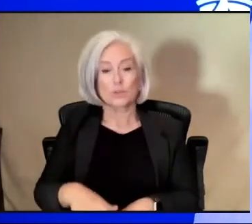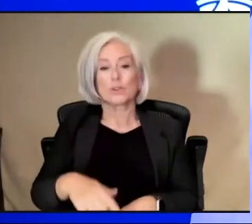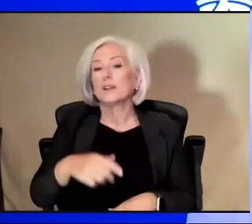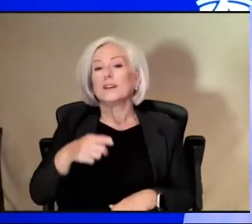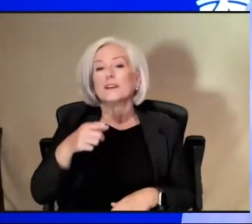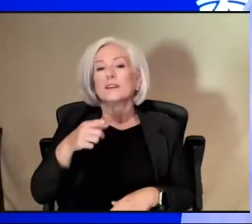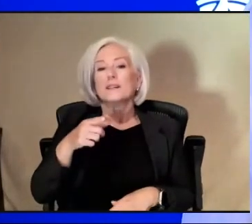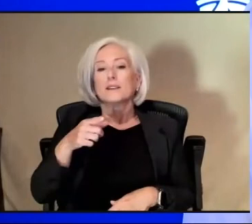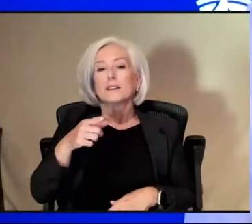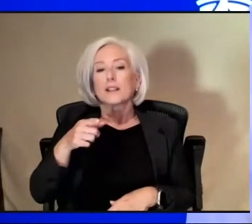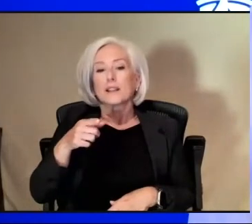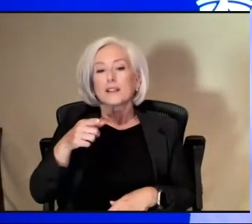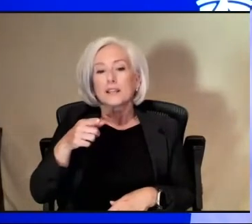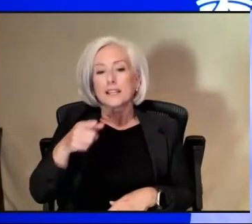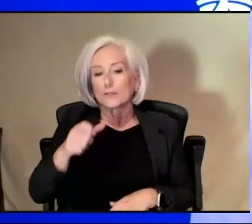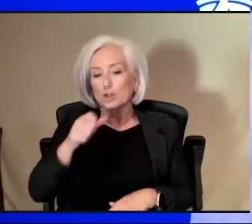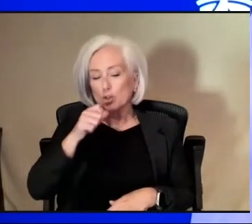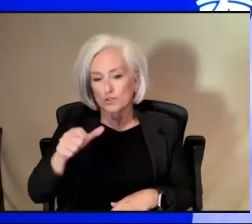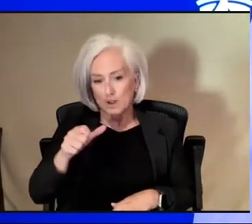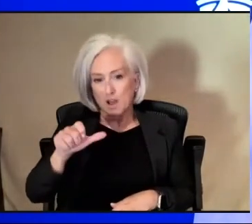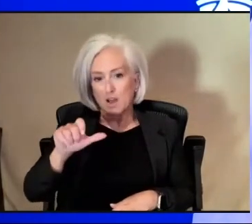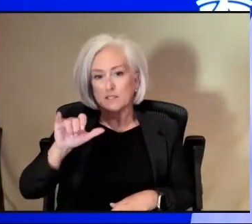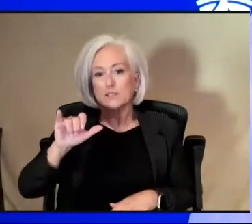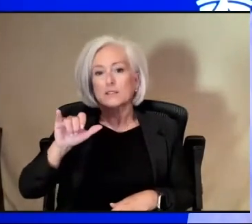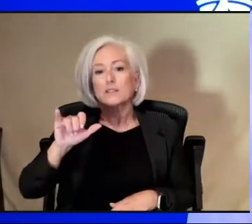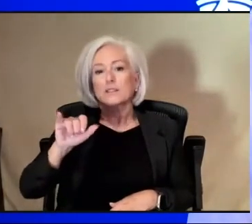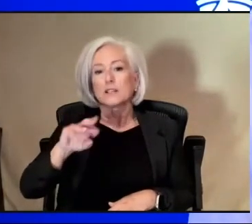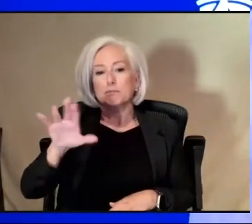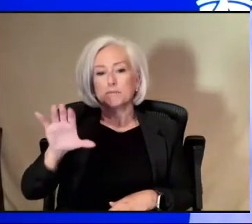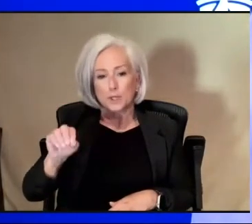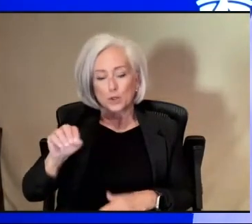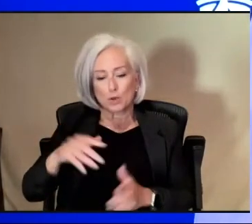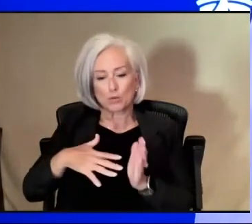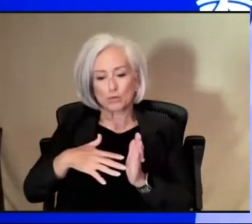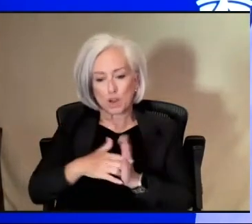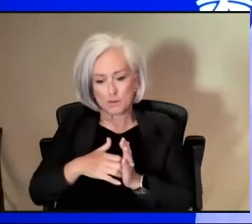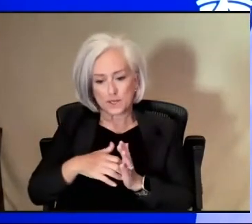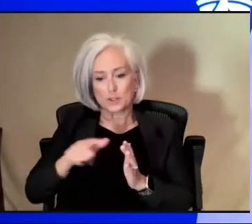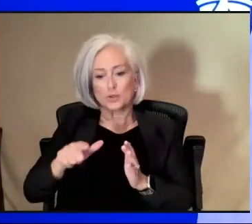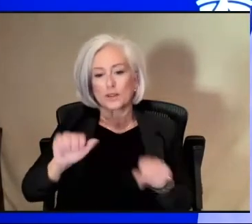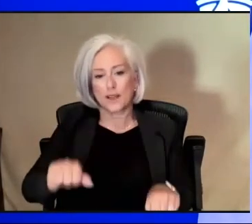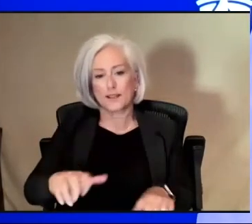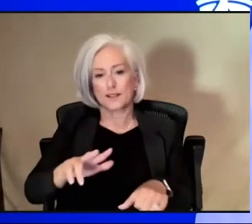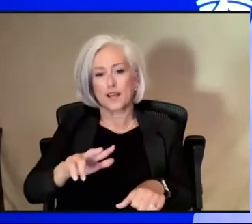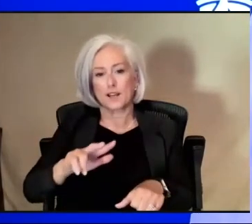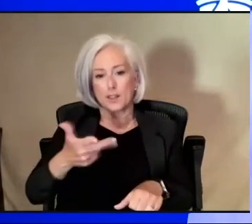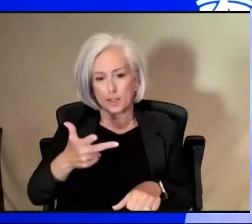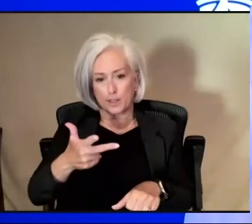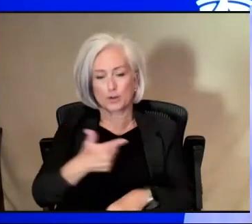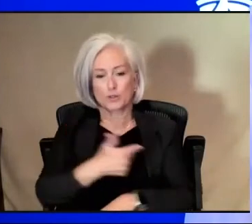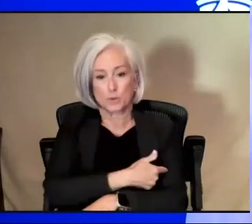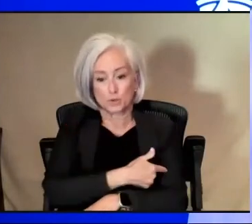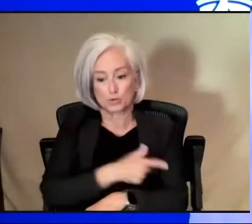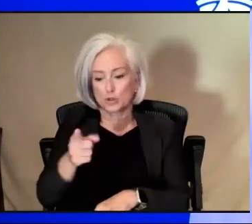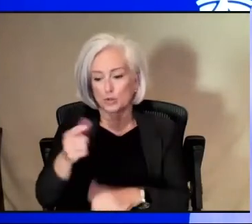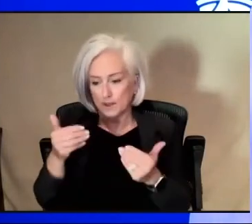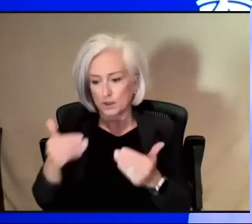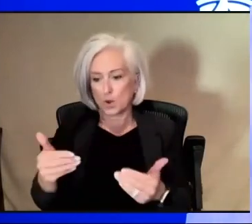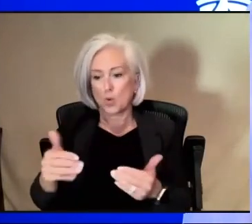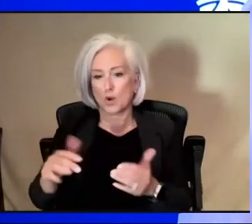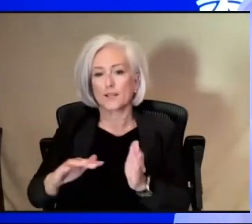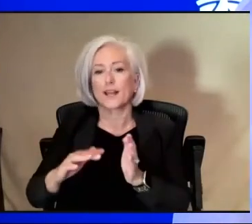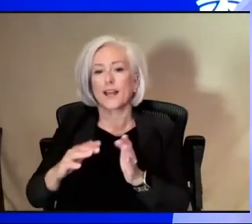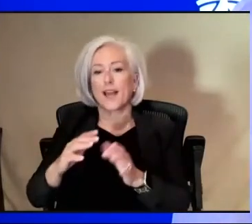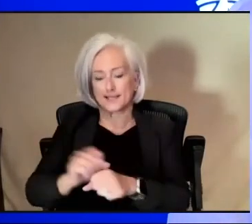third dose, then you can. It is okay to go ahead and get a second booster, so a fourth dose. For